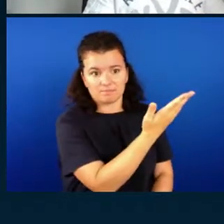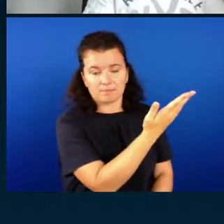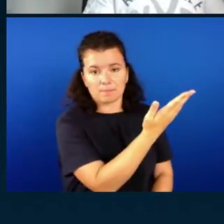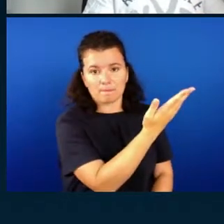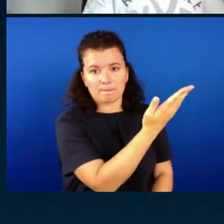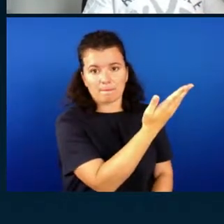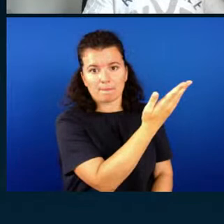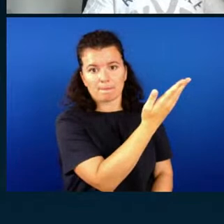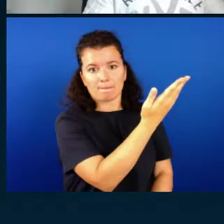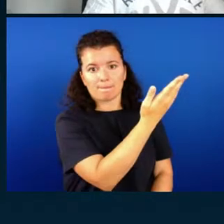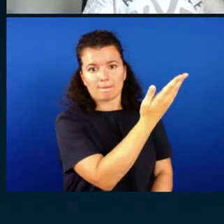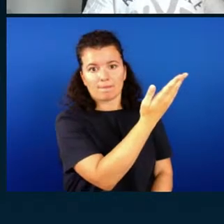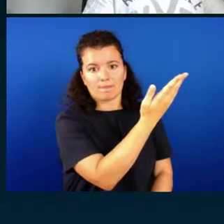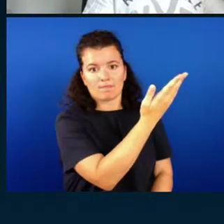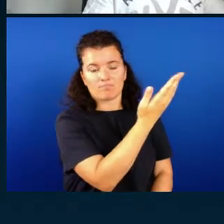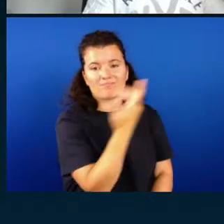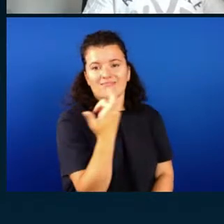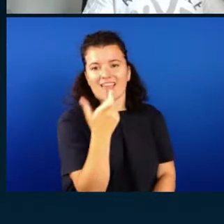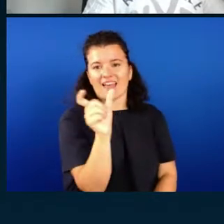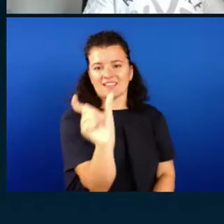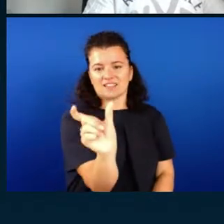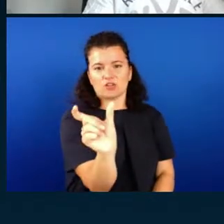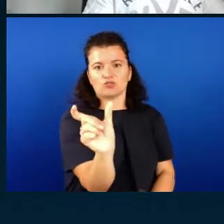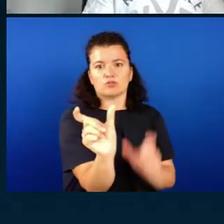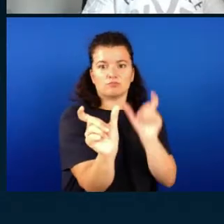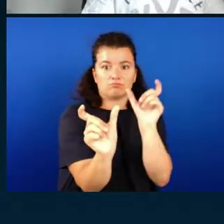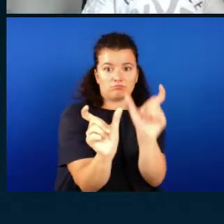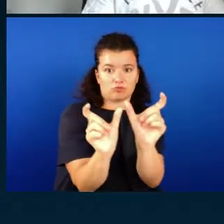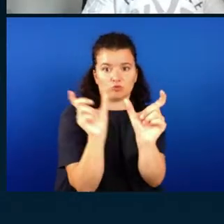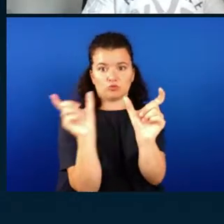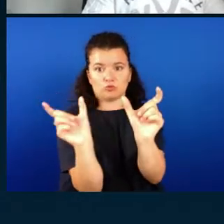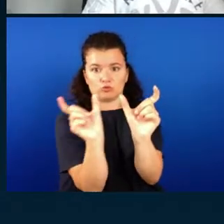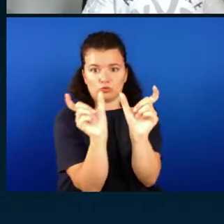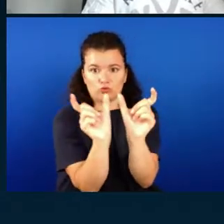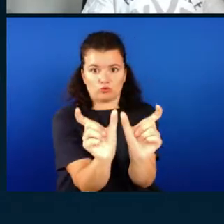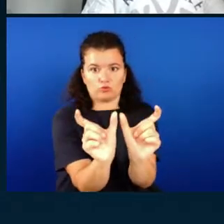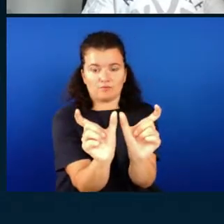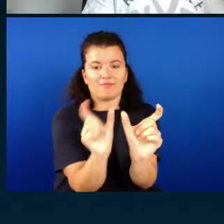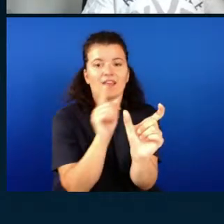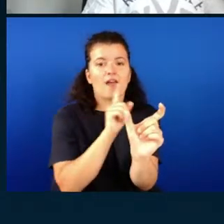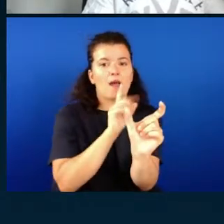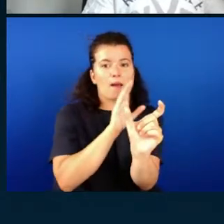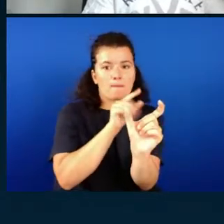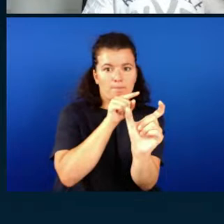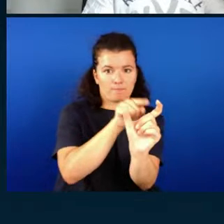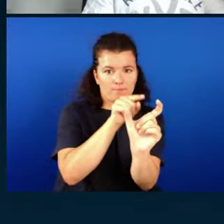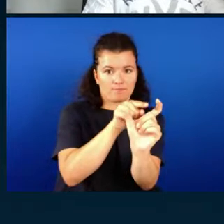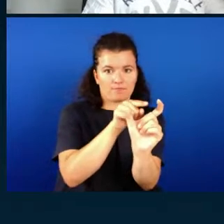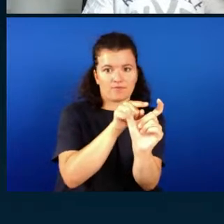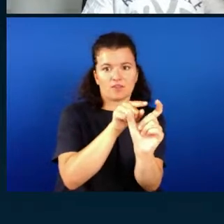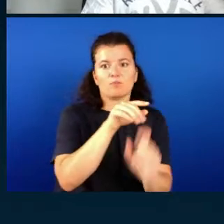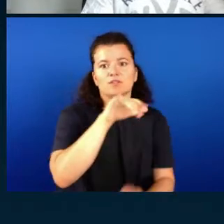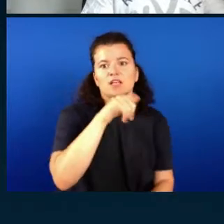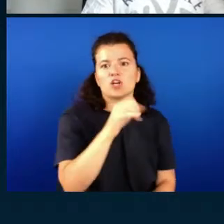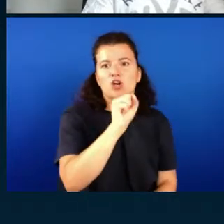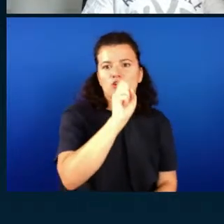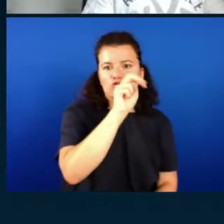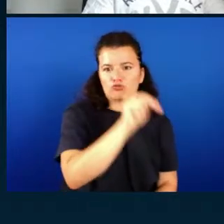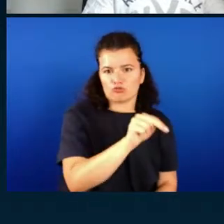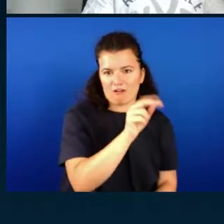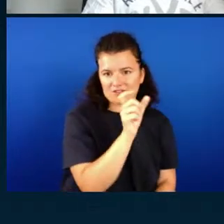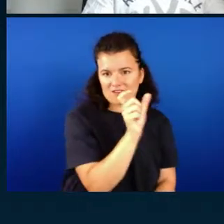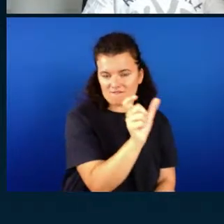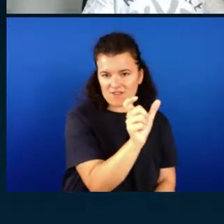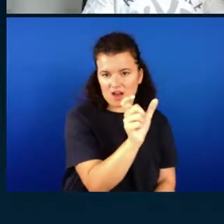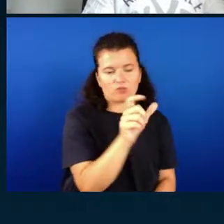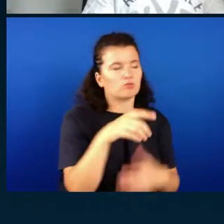where it has two parts. One is a manifest file, which is a JSON file, which maps all the